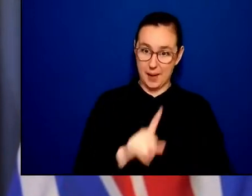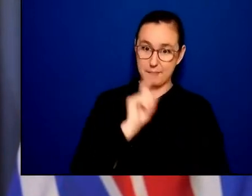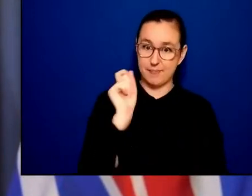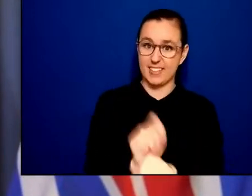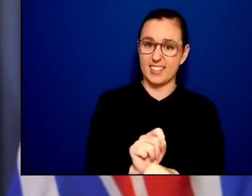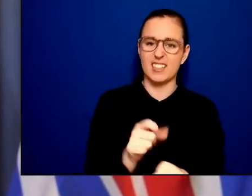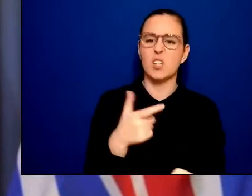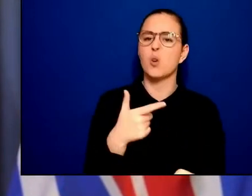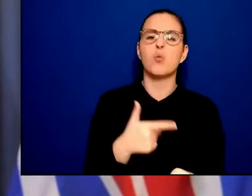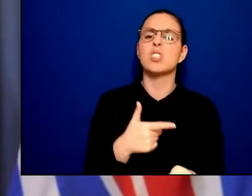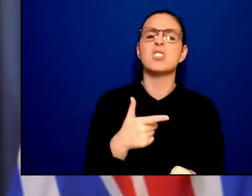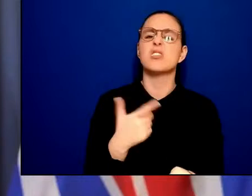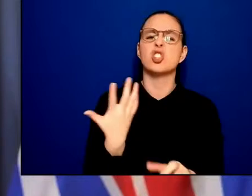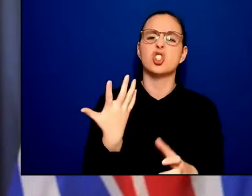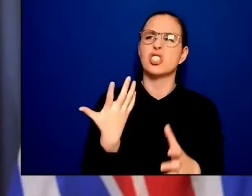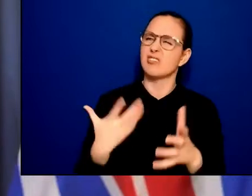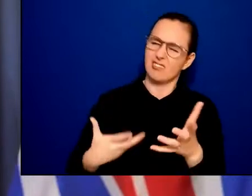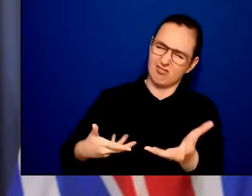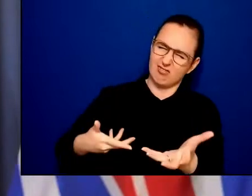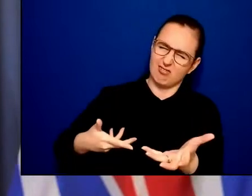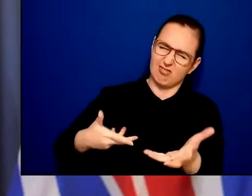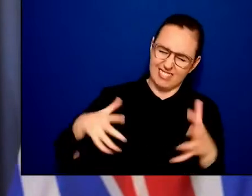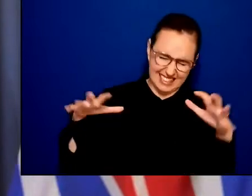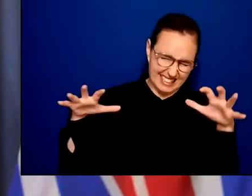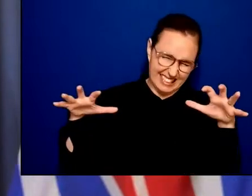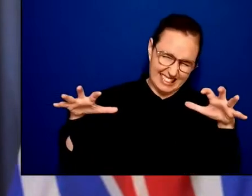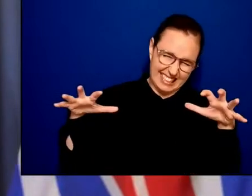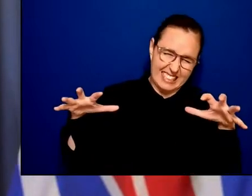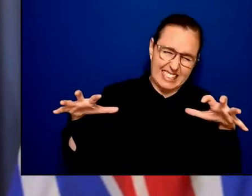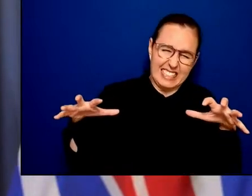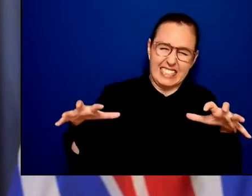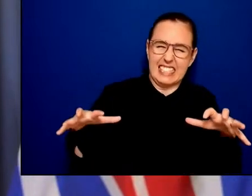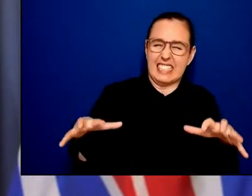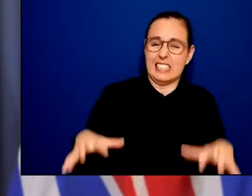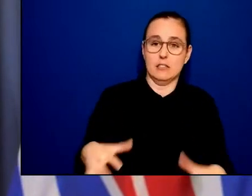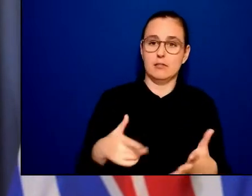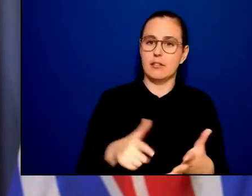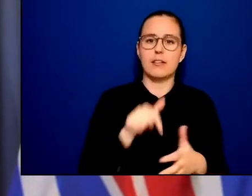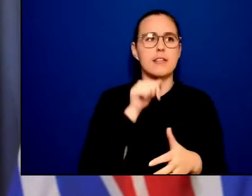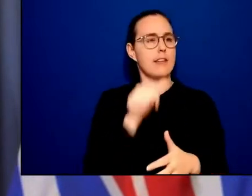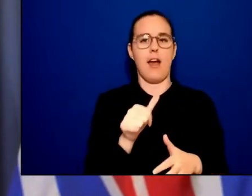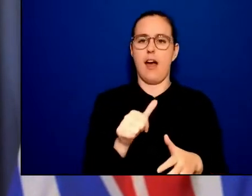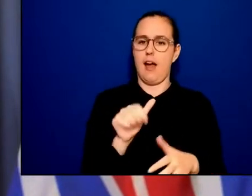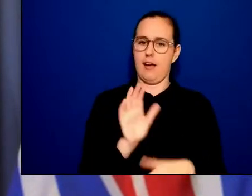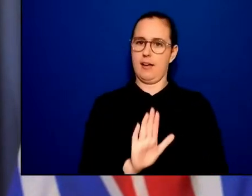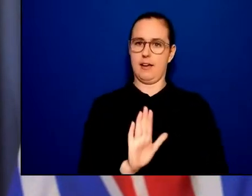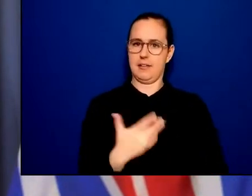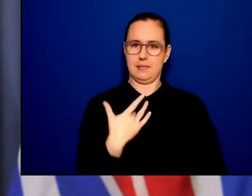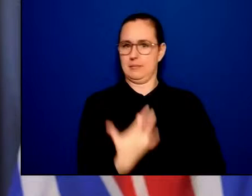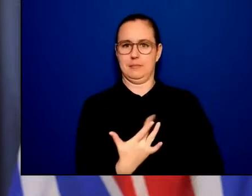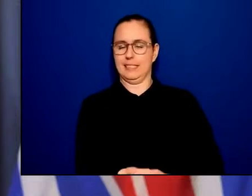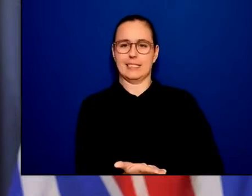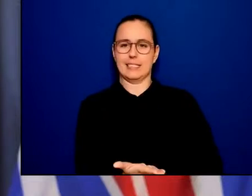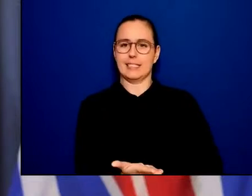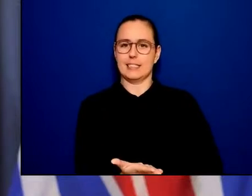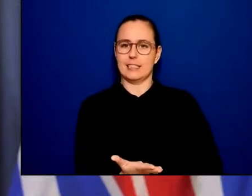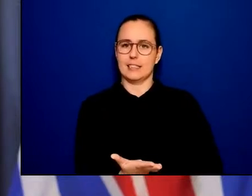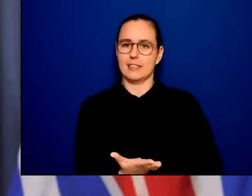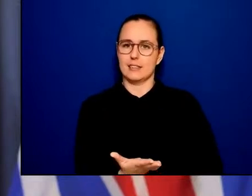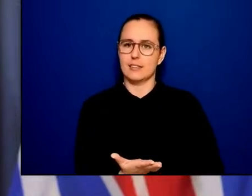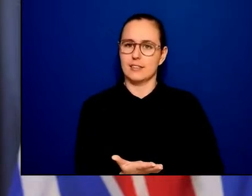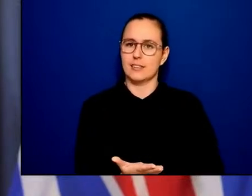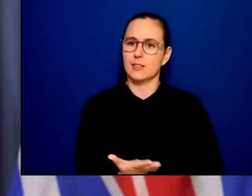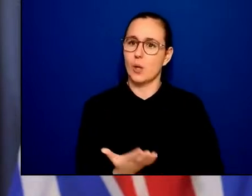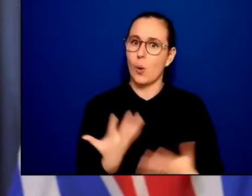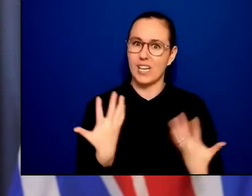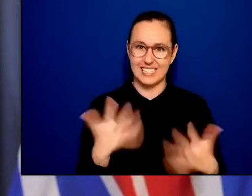torrential deluge like we have never seen before. And so, significant work was underway. Crews were